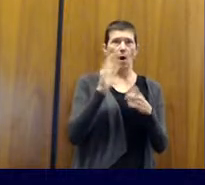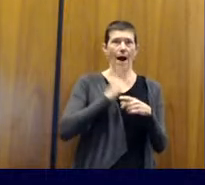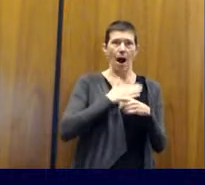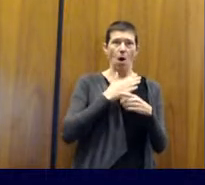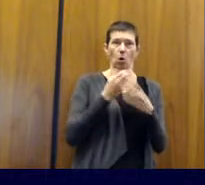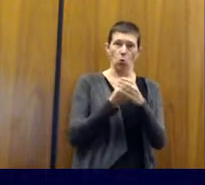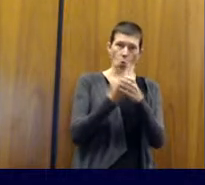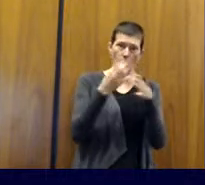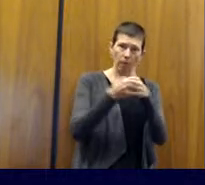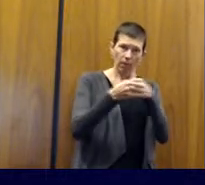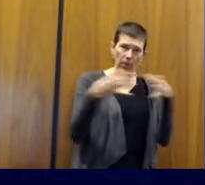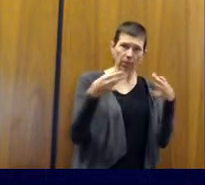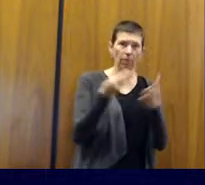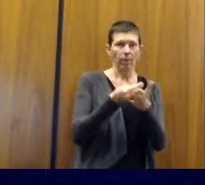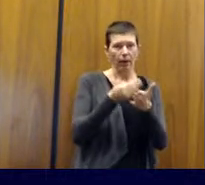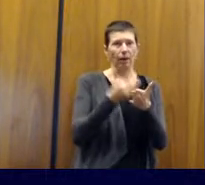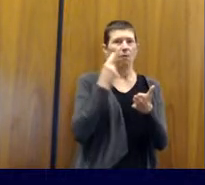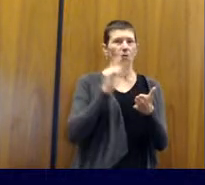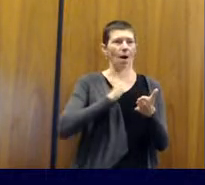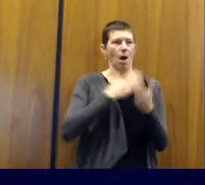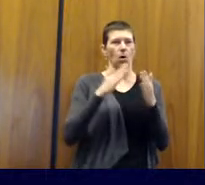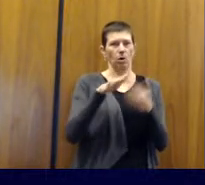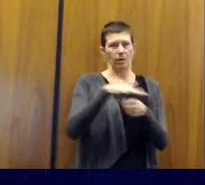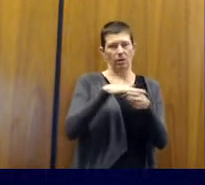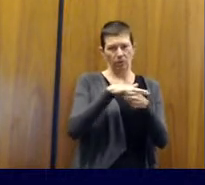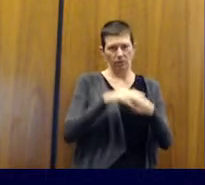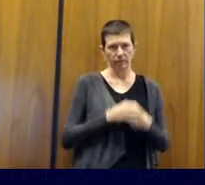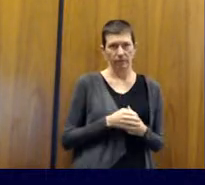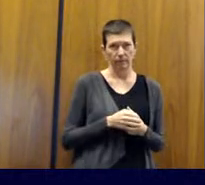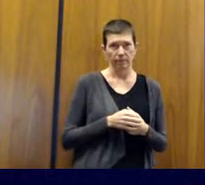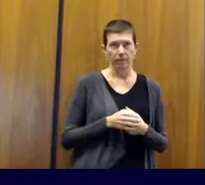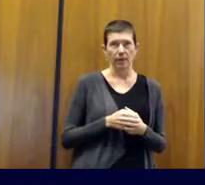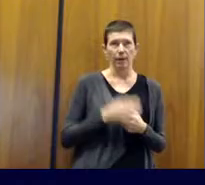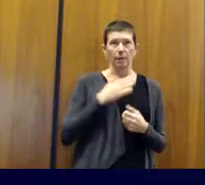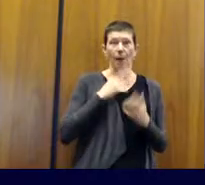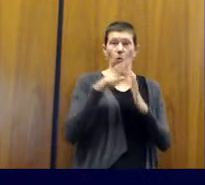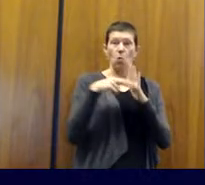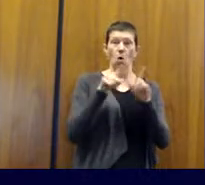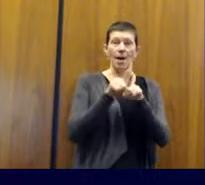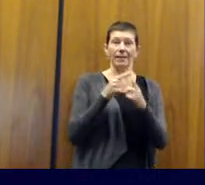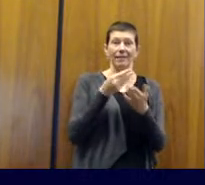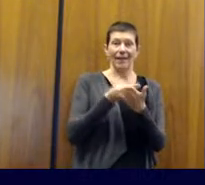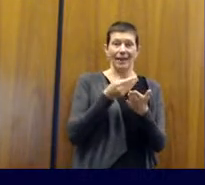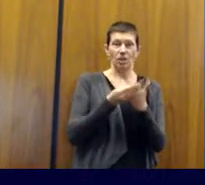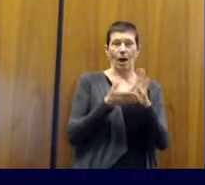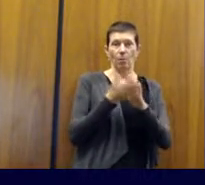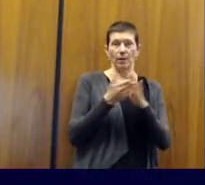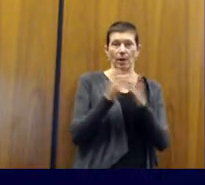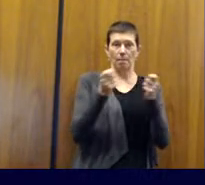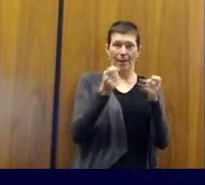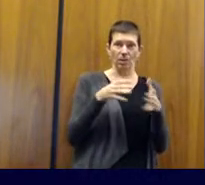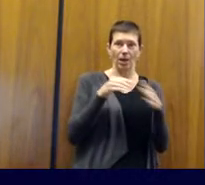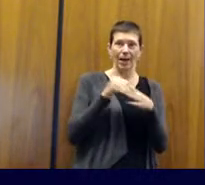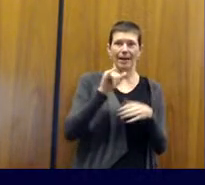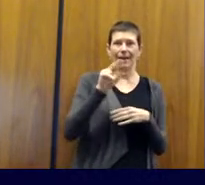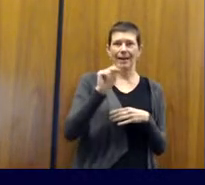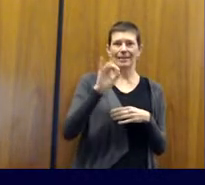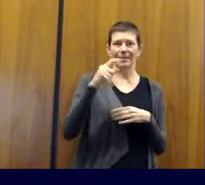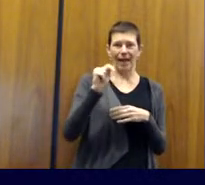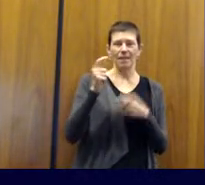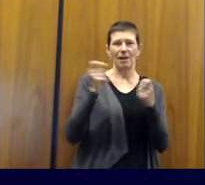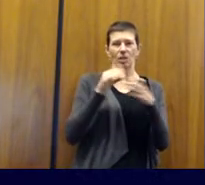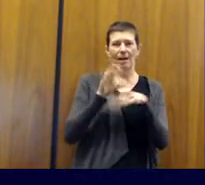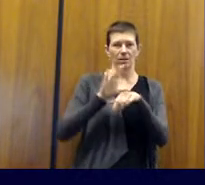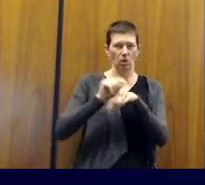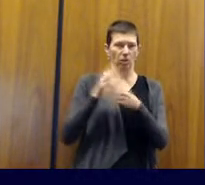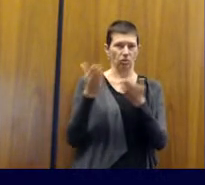growth and an opportunity for our region. In my role as Finance Operations Manager at Insight Management and Consulting